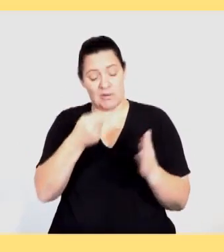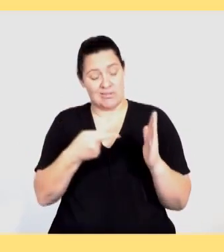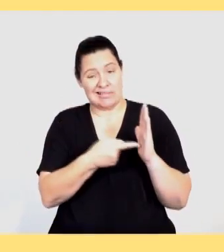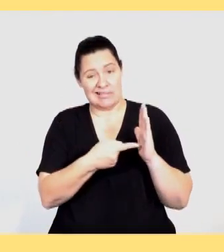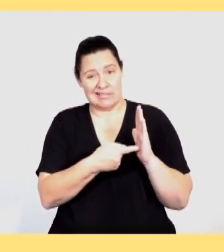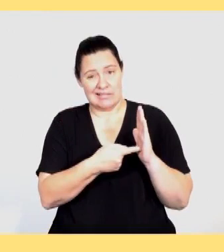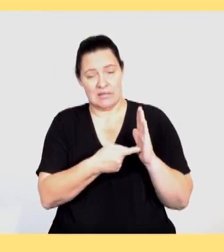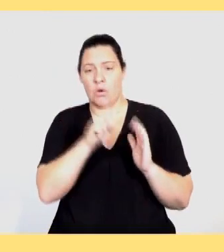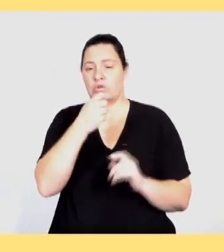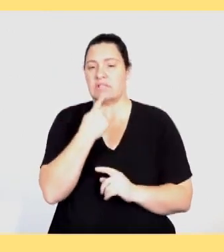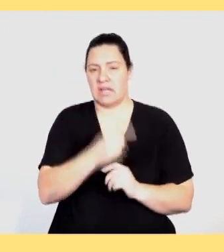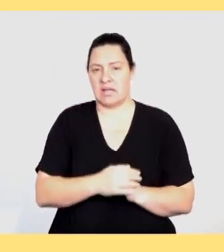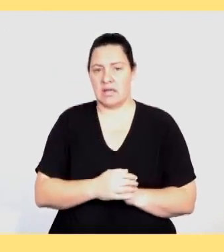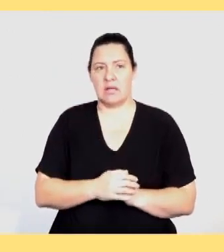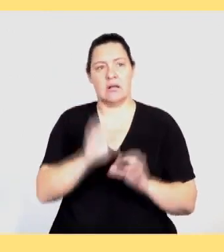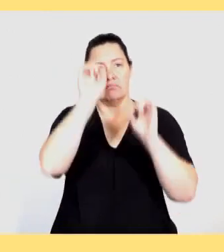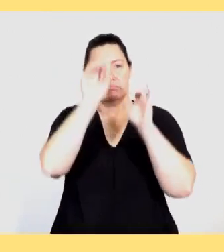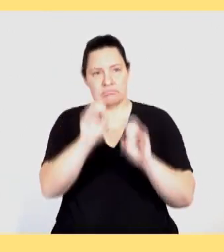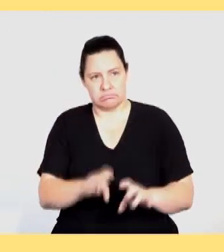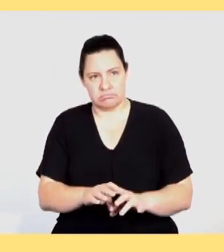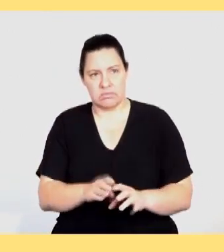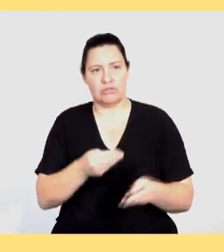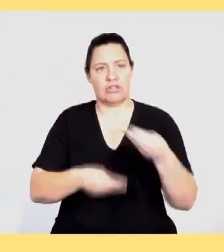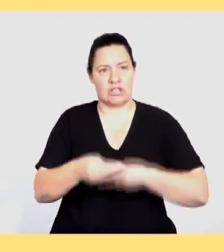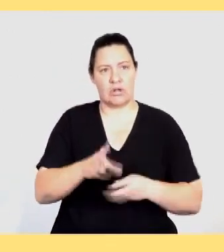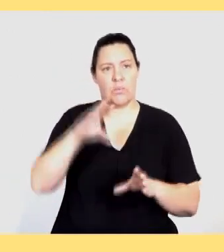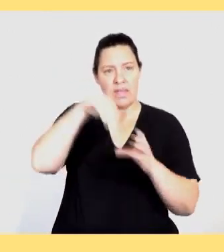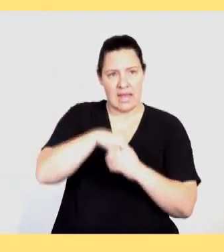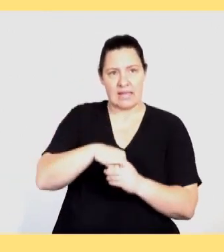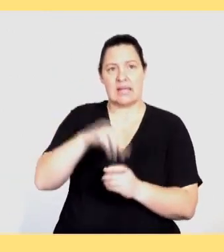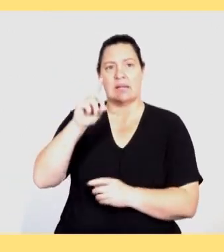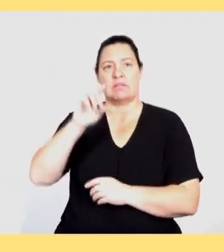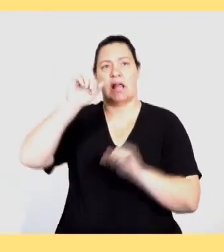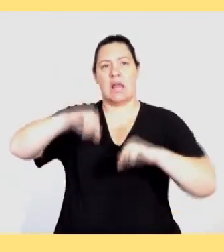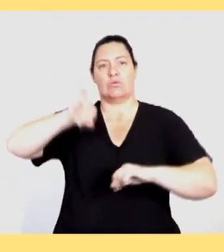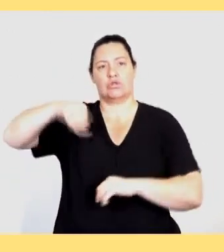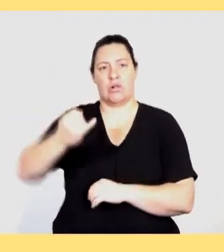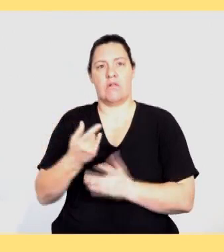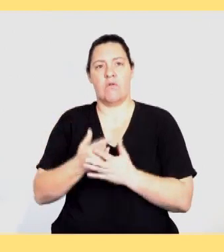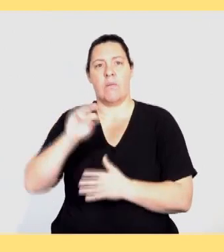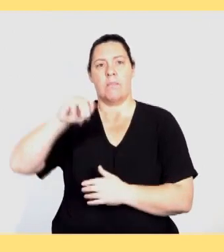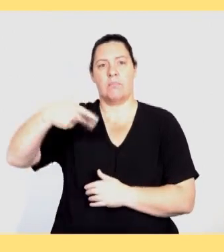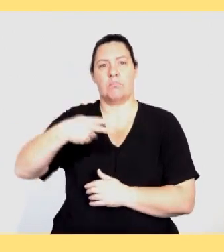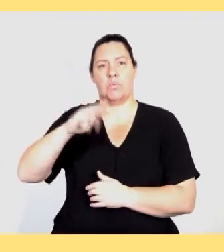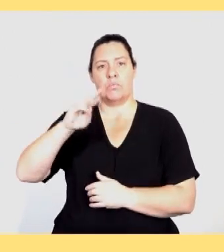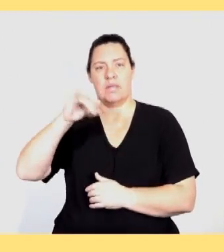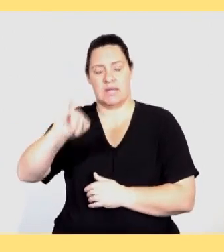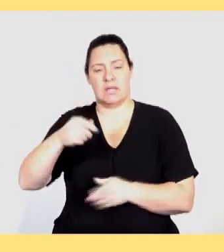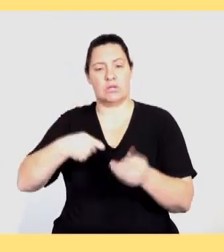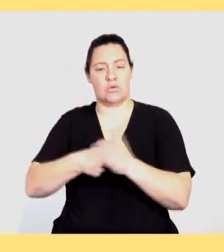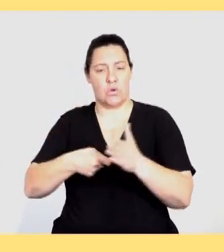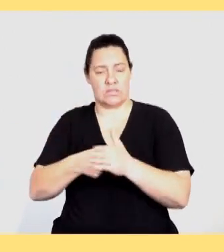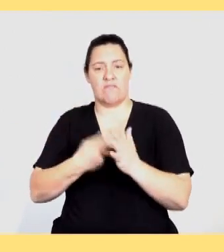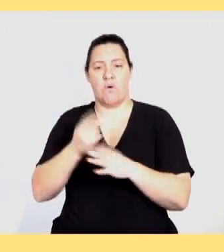the information in the question reads, enter the following transactions into the debtors allowances journal of Mpumi